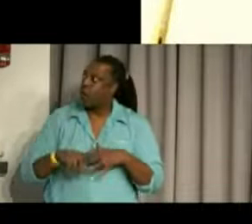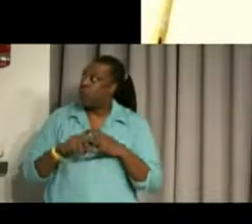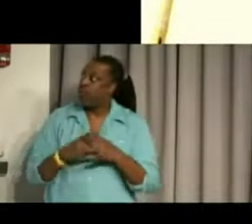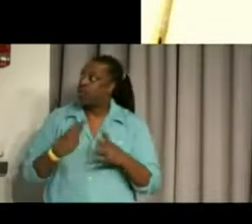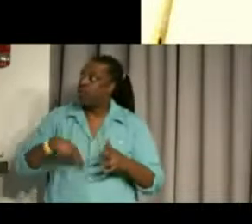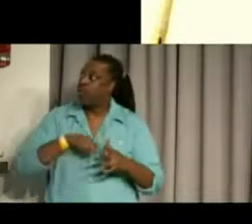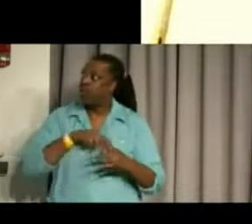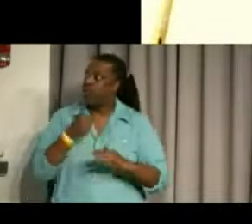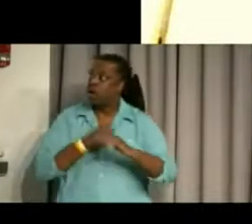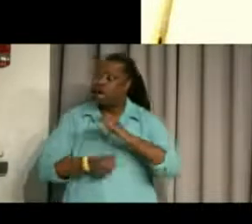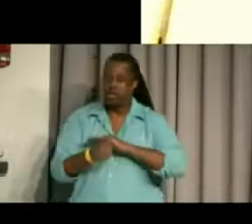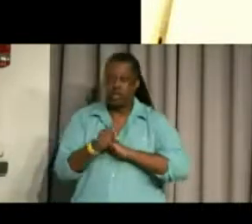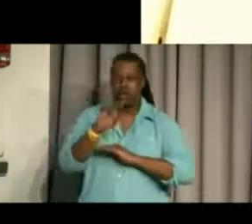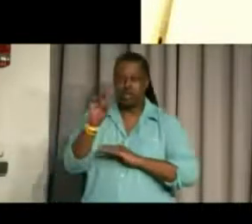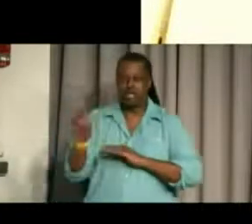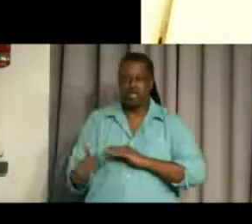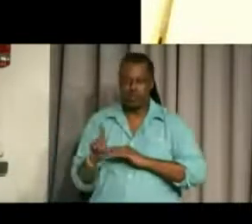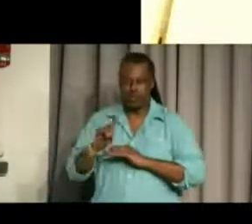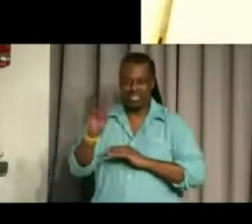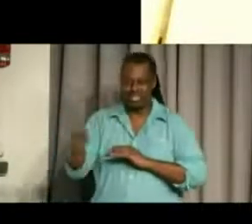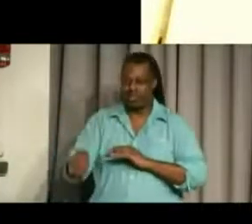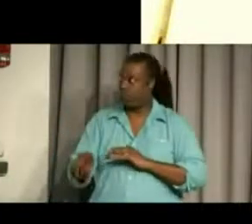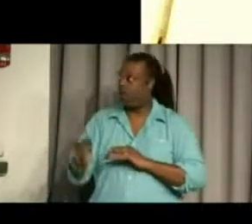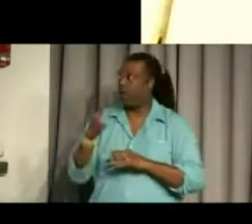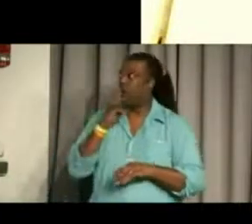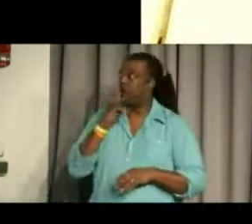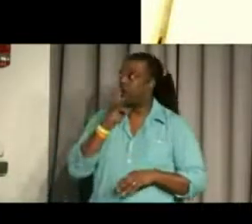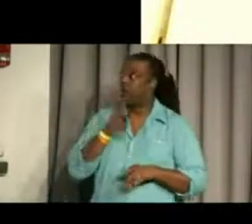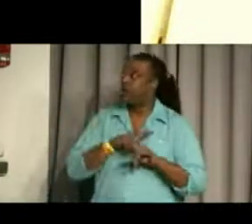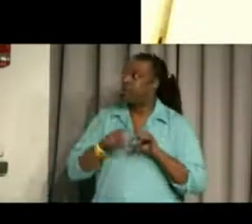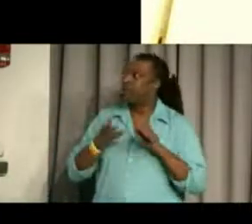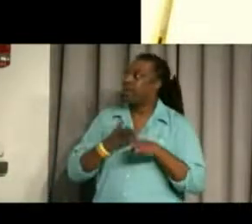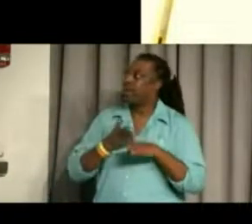under Detroit water. And after